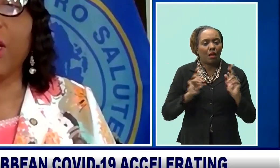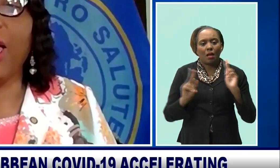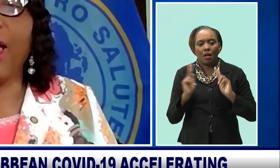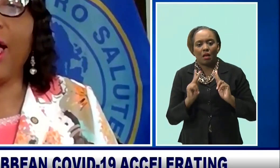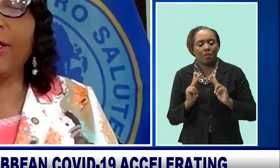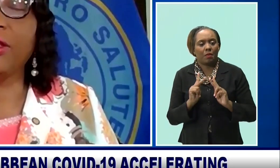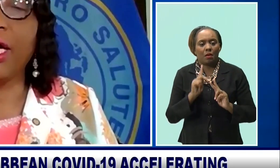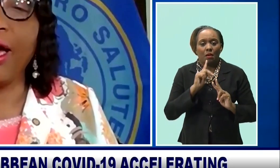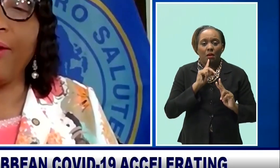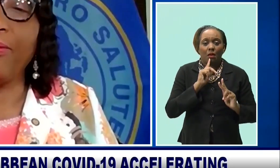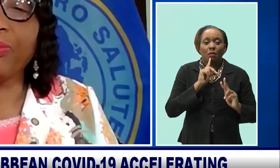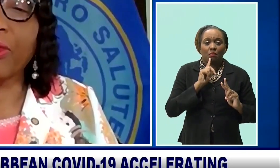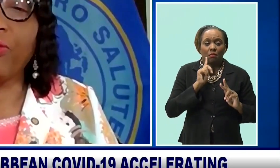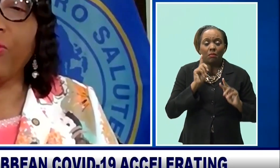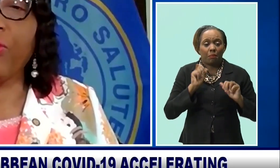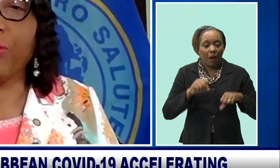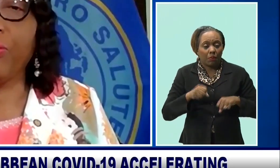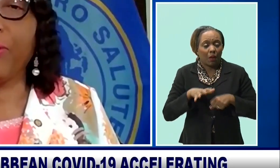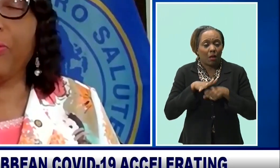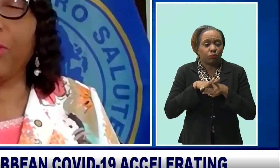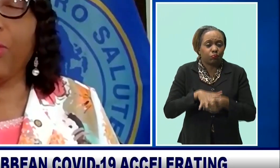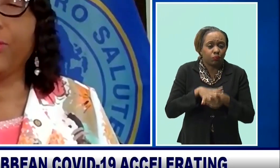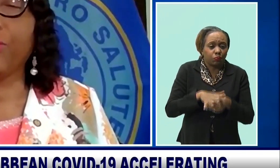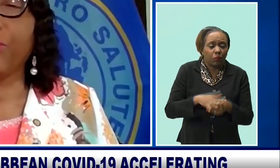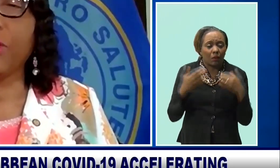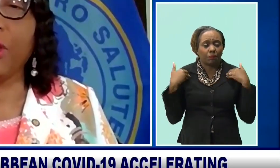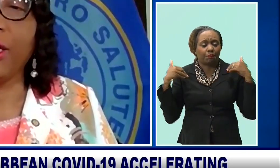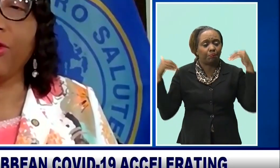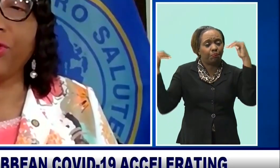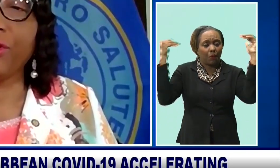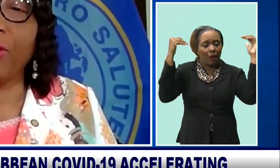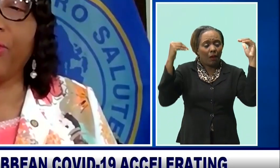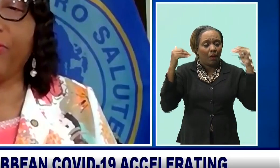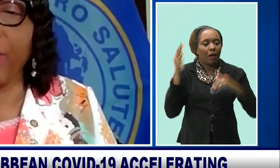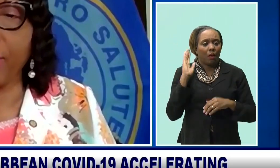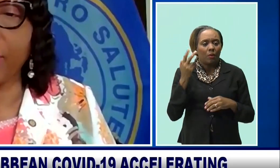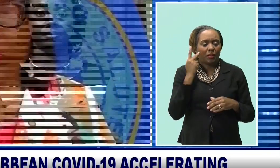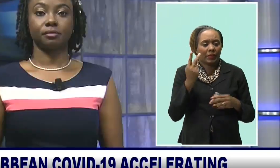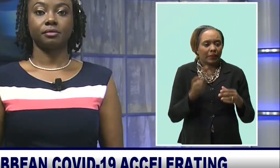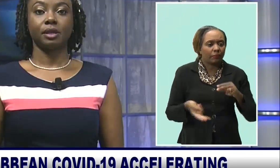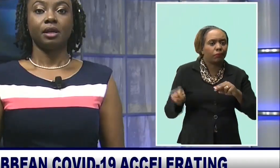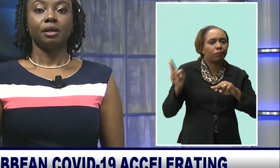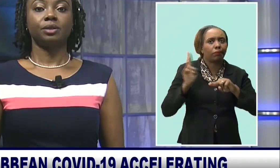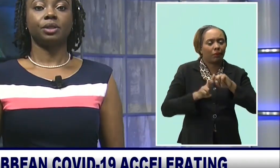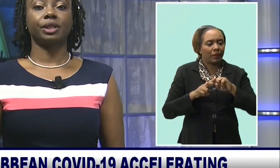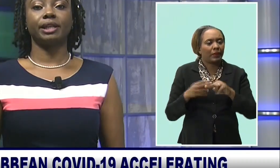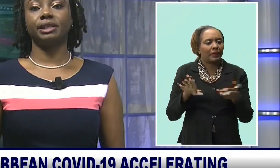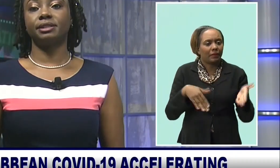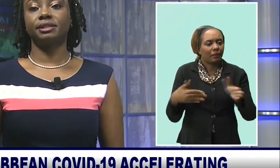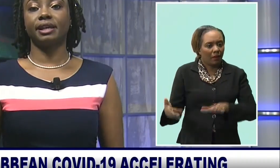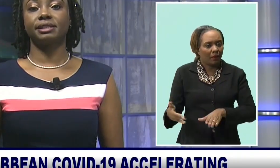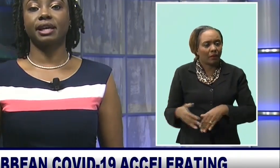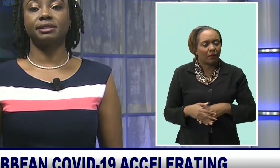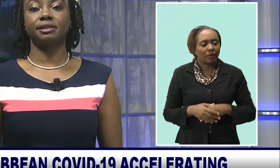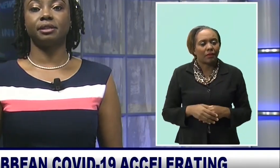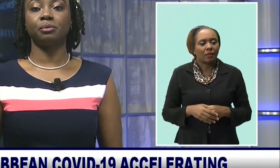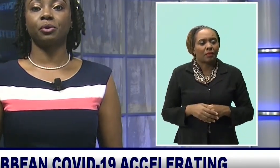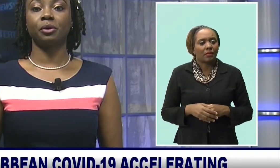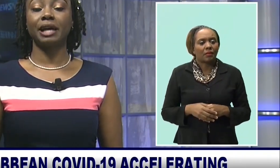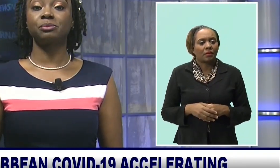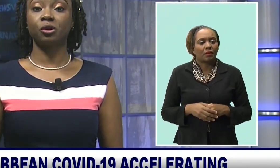systems, and we would probably also see increased number of deaths. Well, Dr. Etienne says